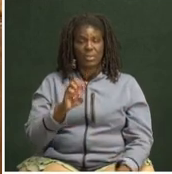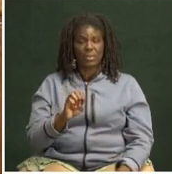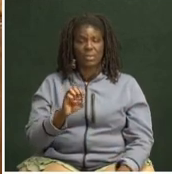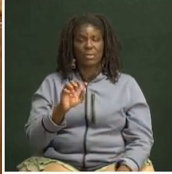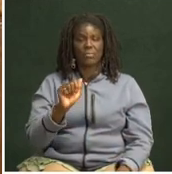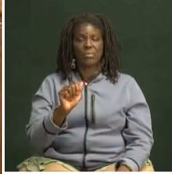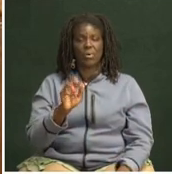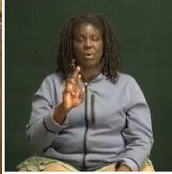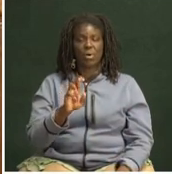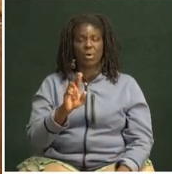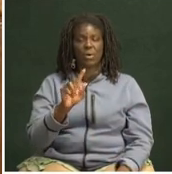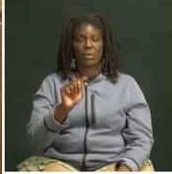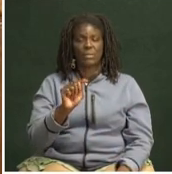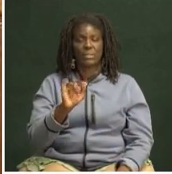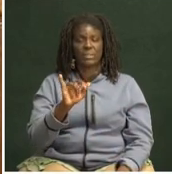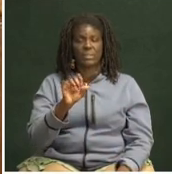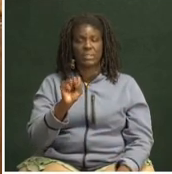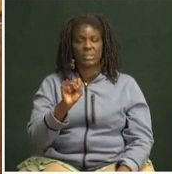Ortiz.